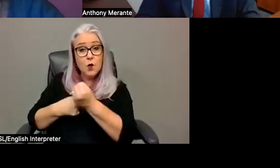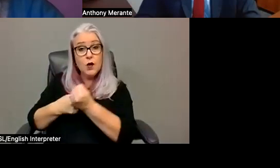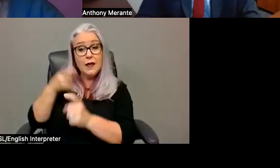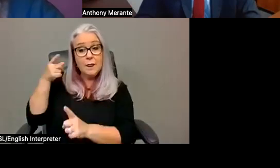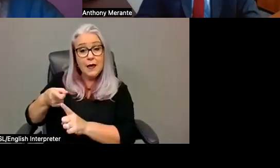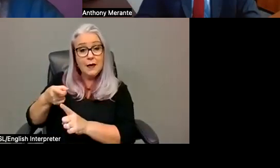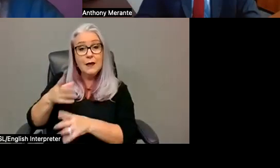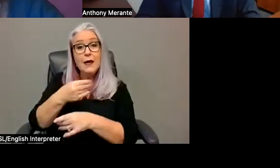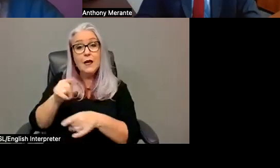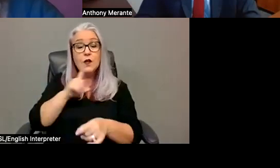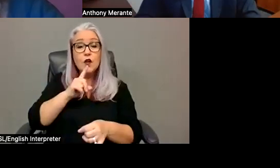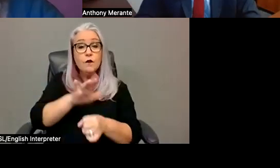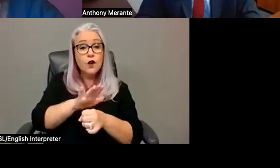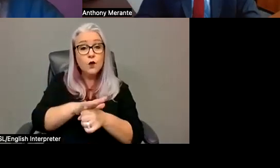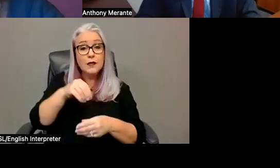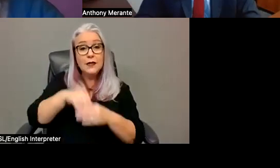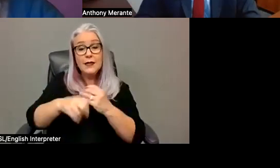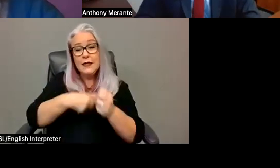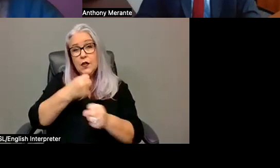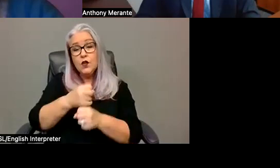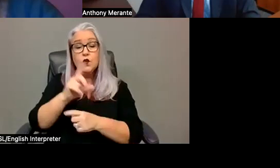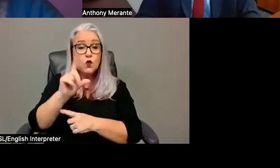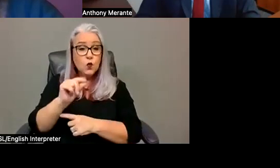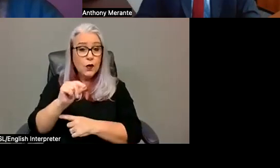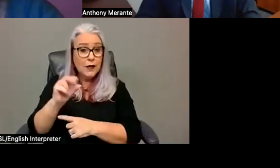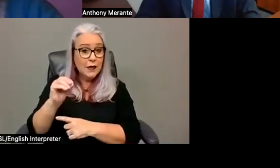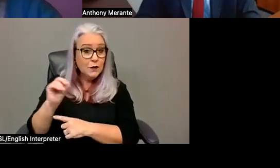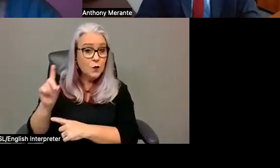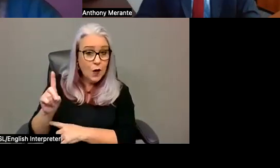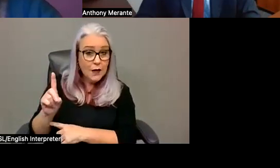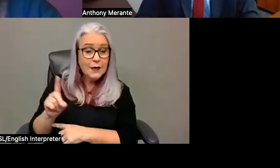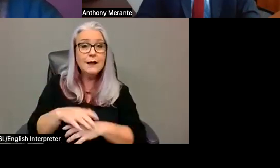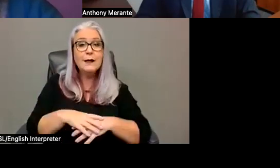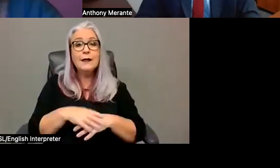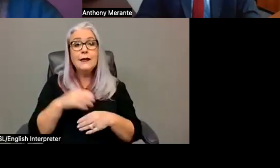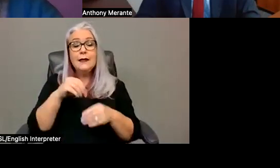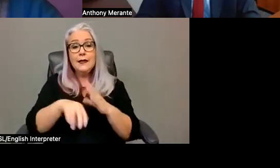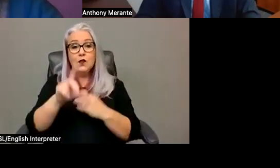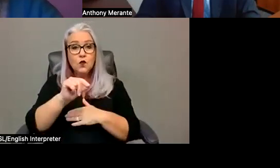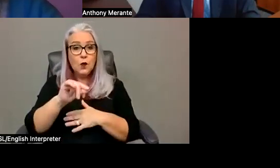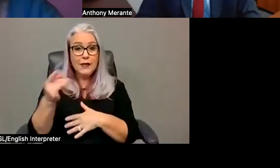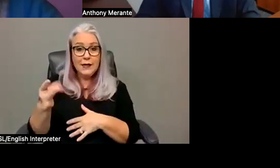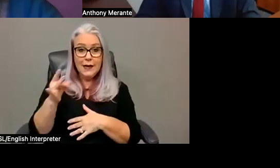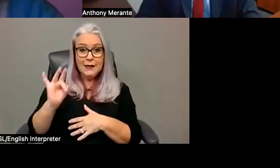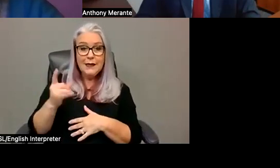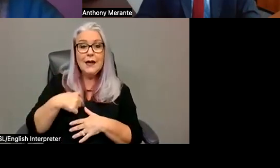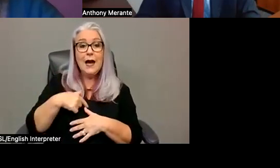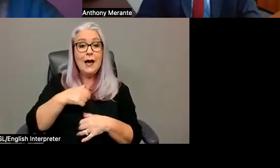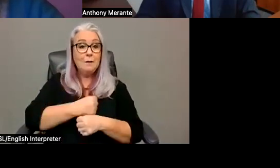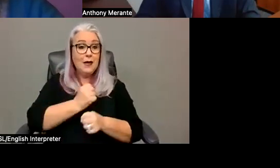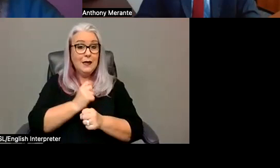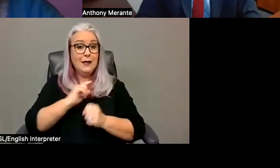in 2001, I believe it was. And again, in 2018, I made the mistake of extending it to 3